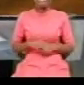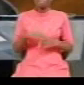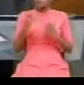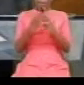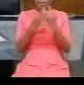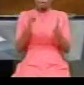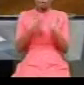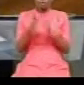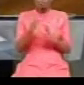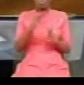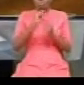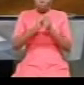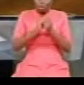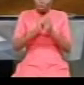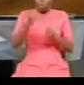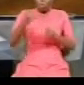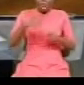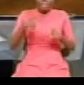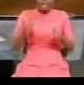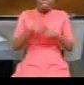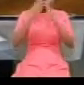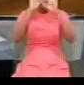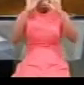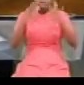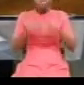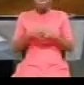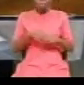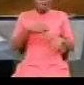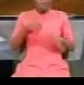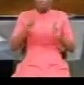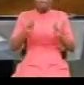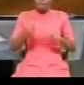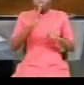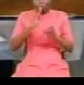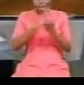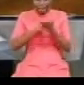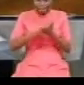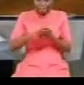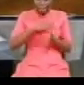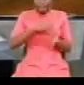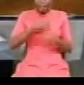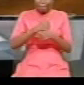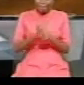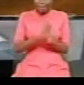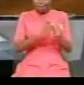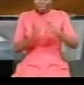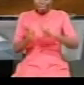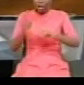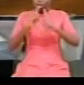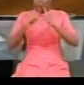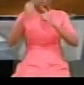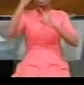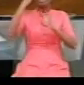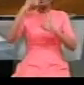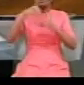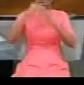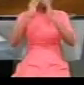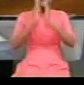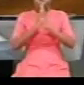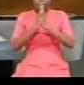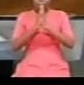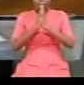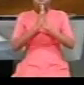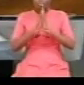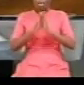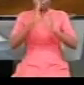of Jesus is still washing whiter than snow. And you can be cleansed and made ready. Talk to God in prayer.